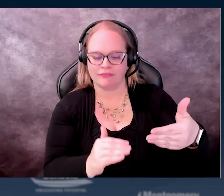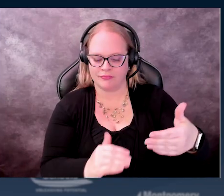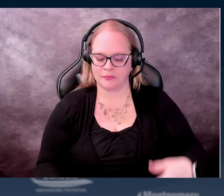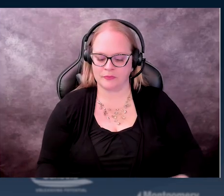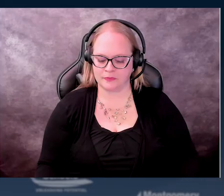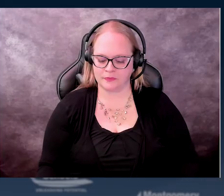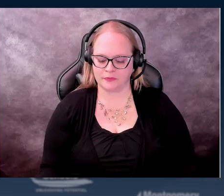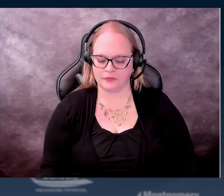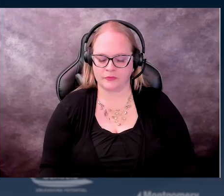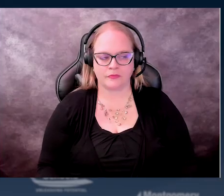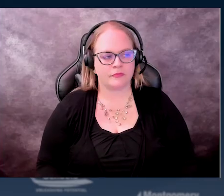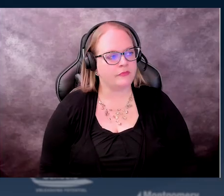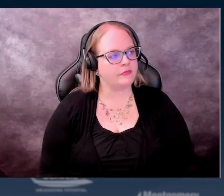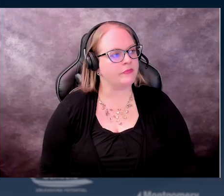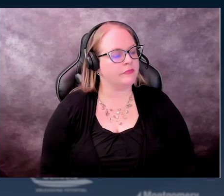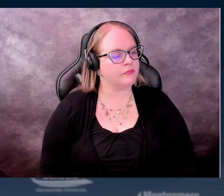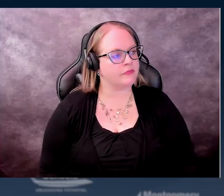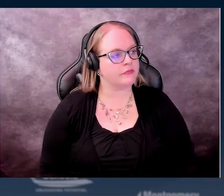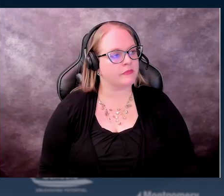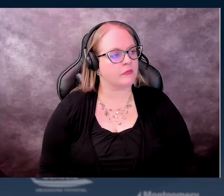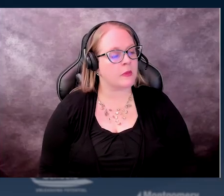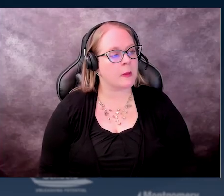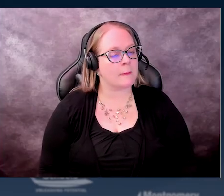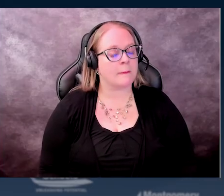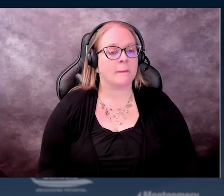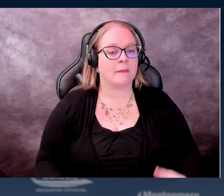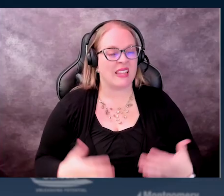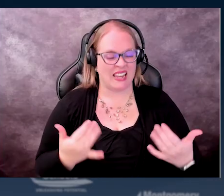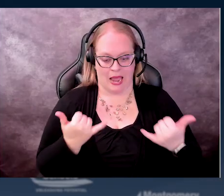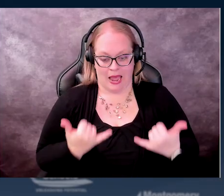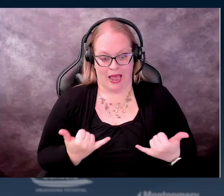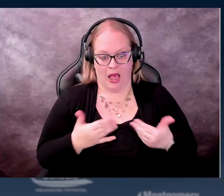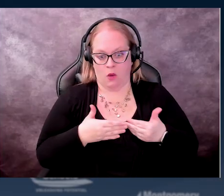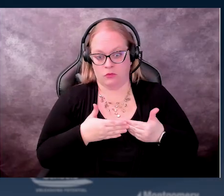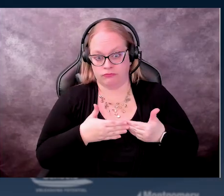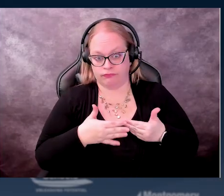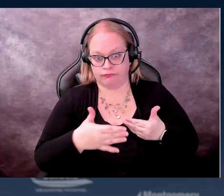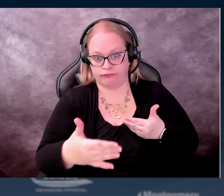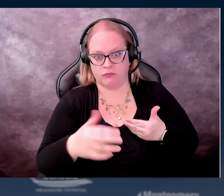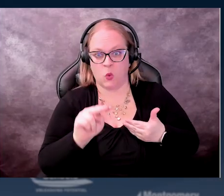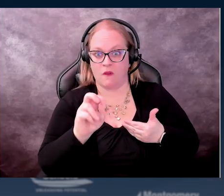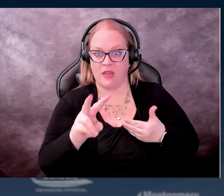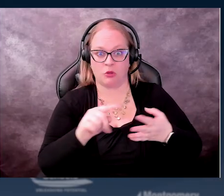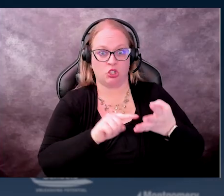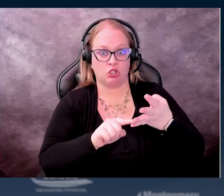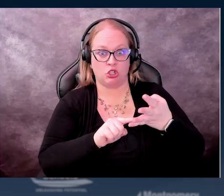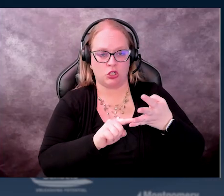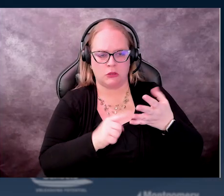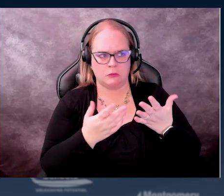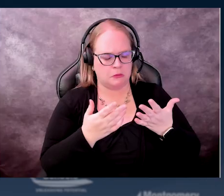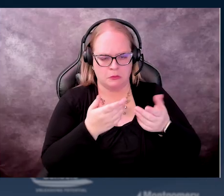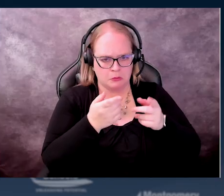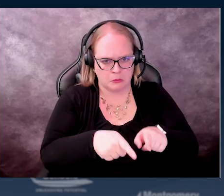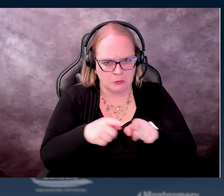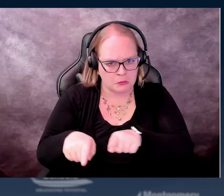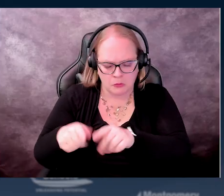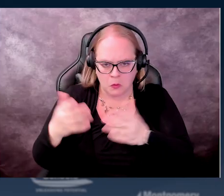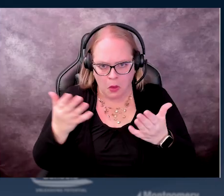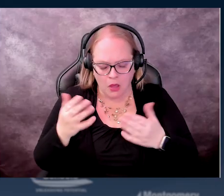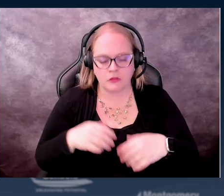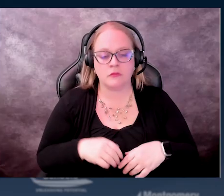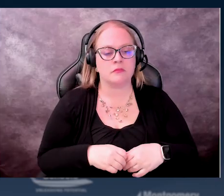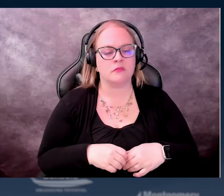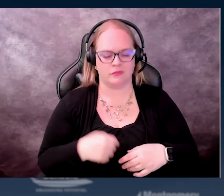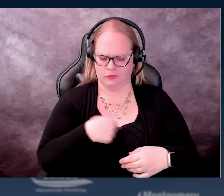So what's to come between now and late November? So there's continued community engagement,